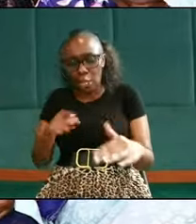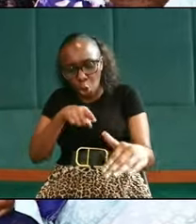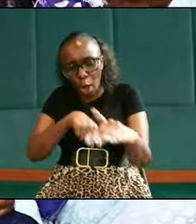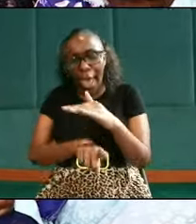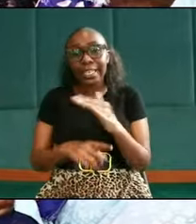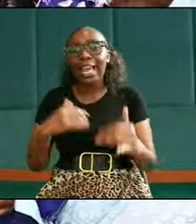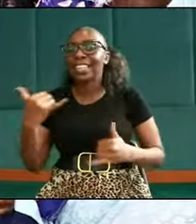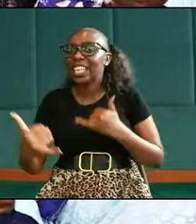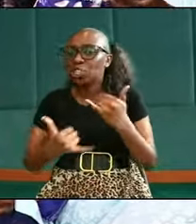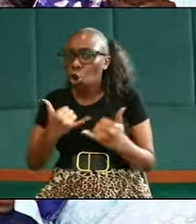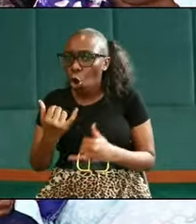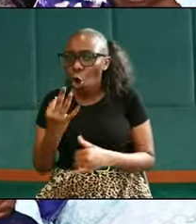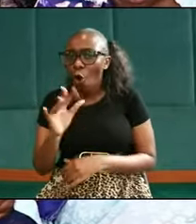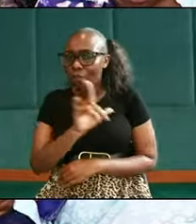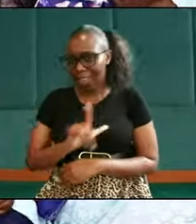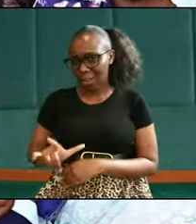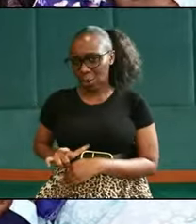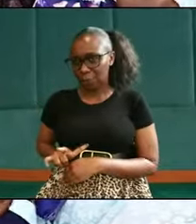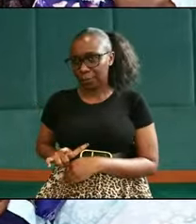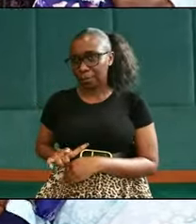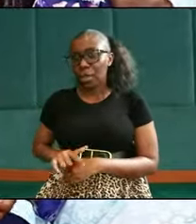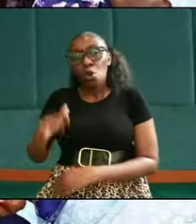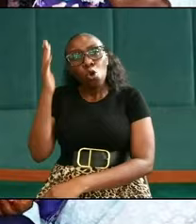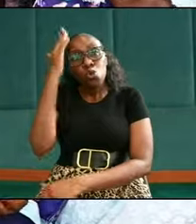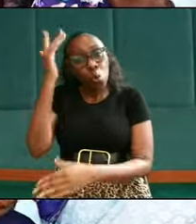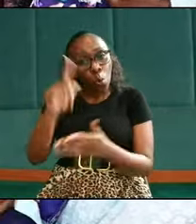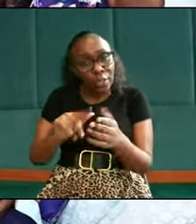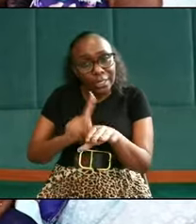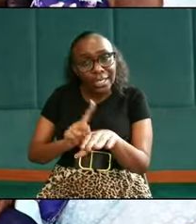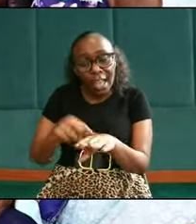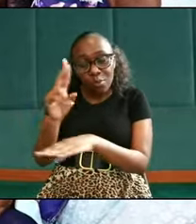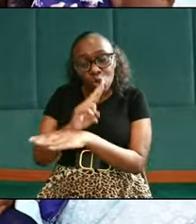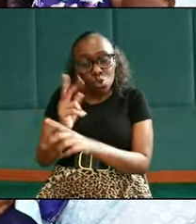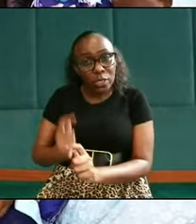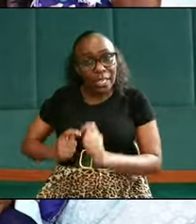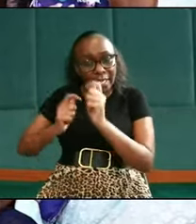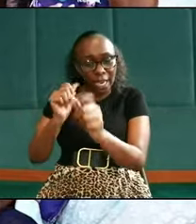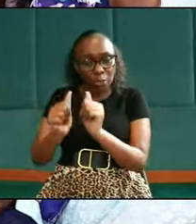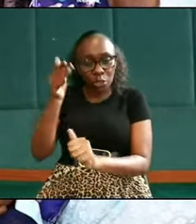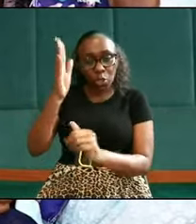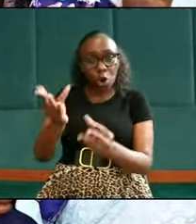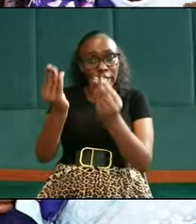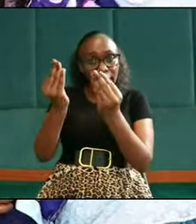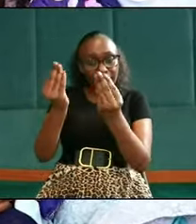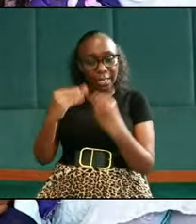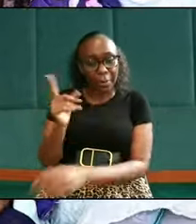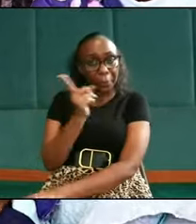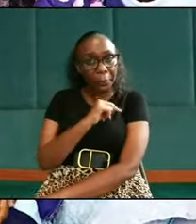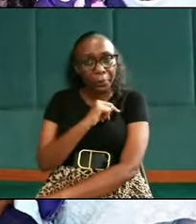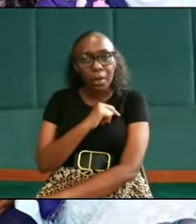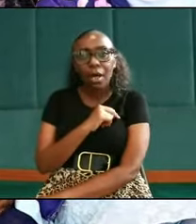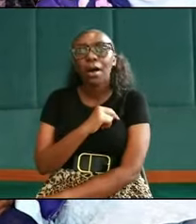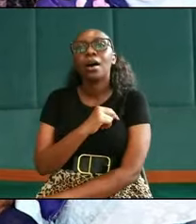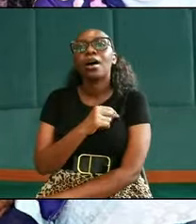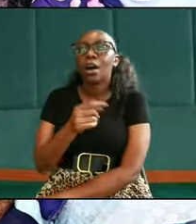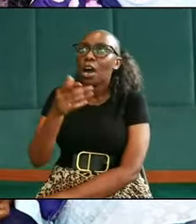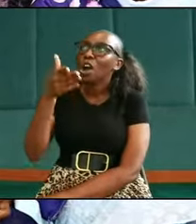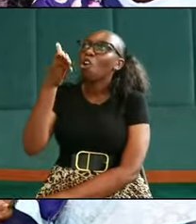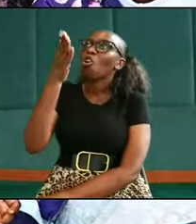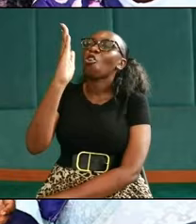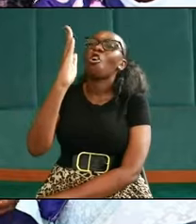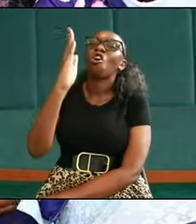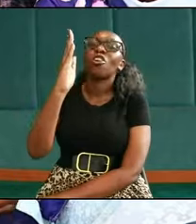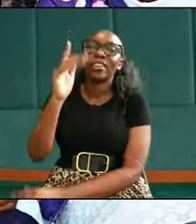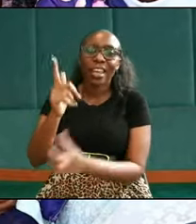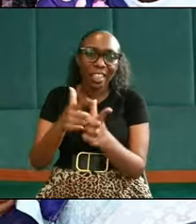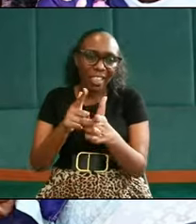When you use the talents God have given you, then God has promised that he will now make us faithful